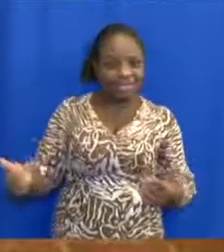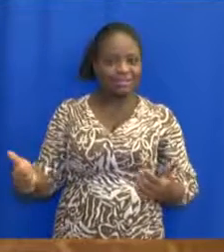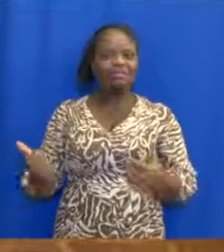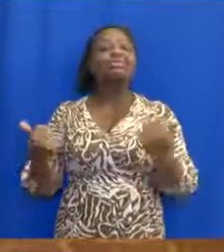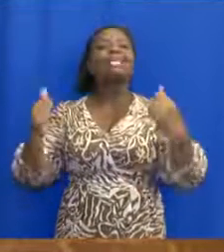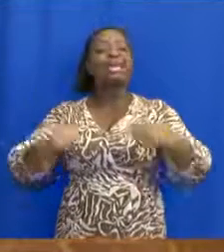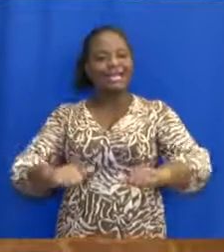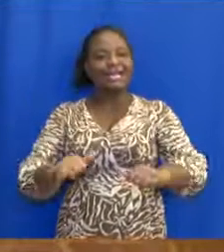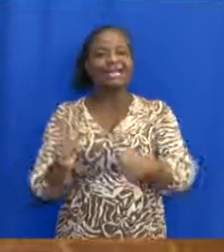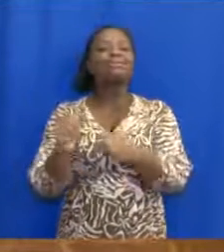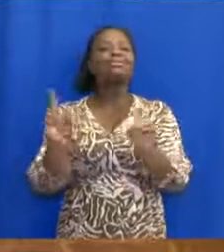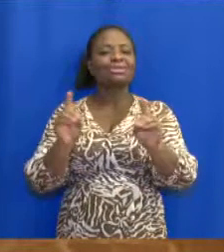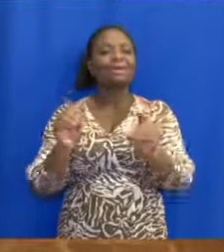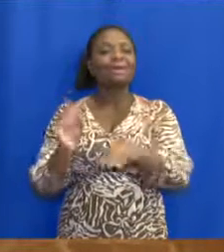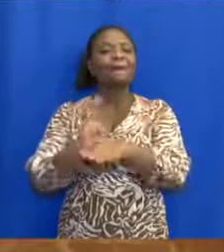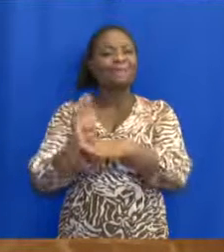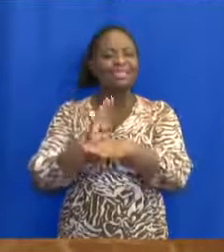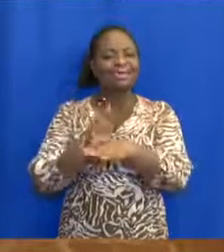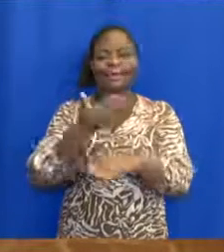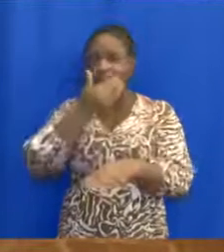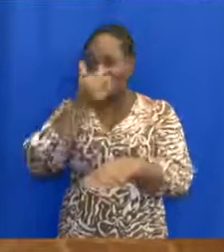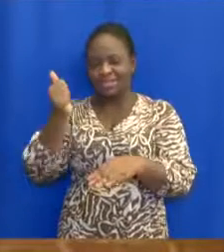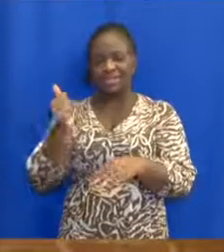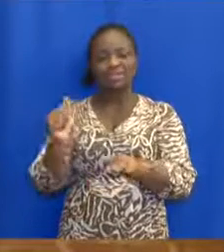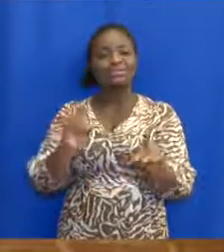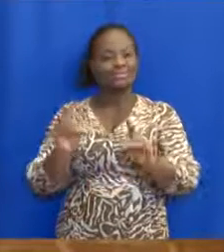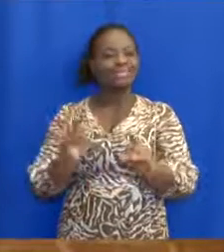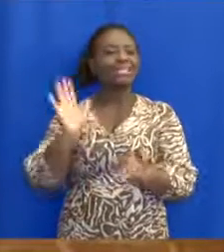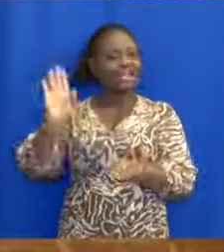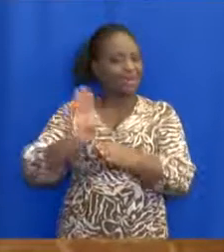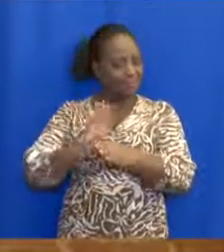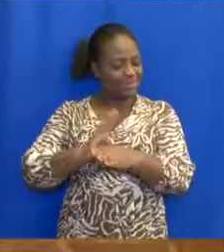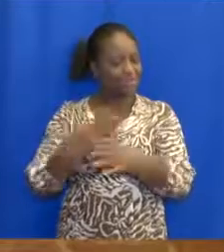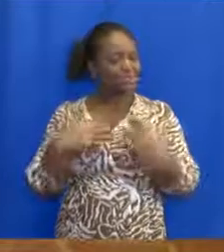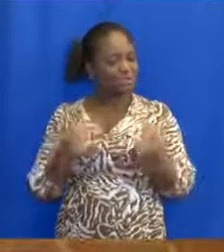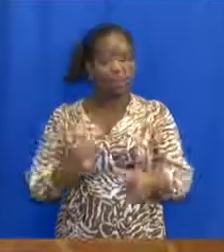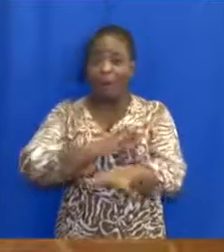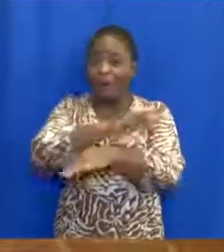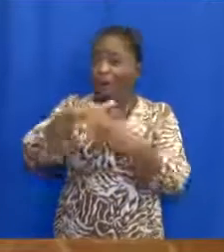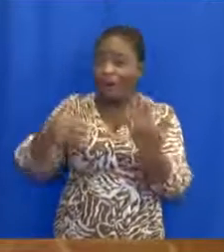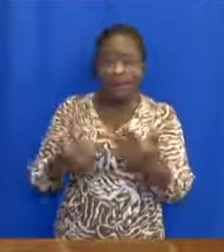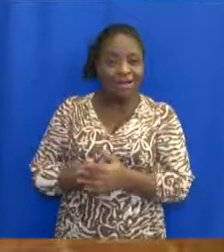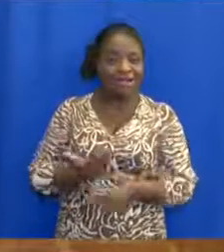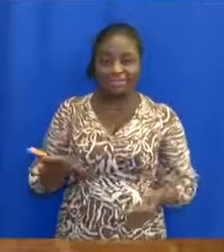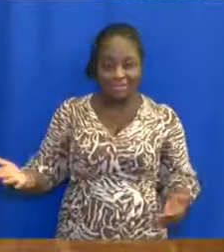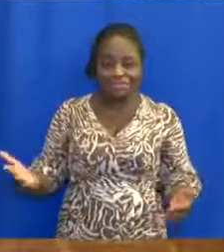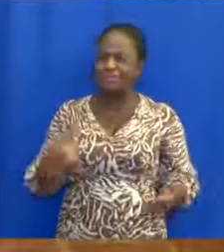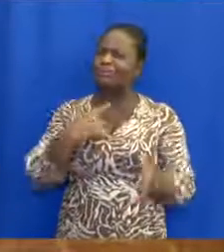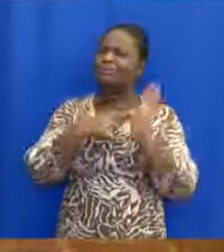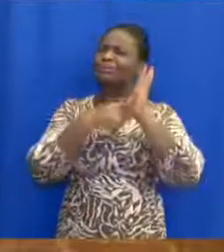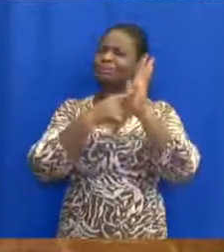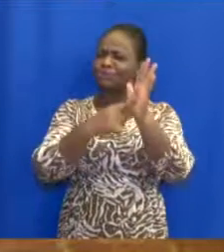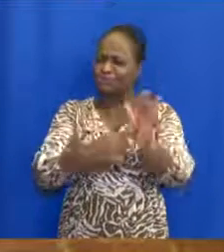so they can survive and better able to retain jobs. All of these reaffirm